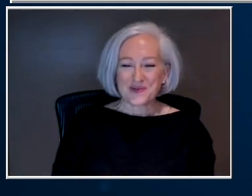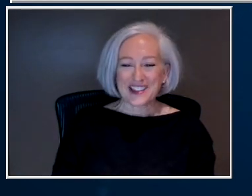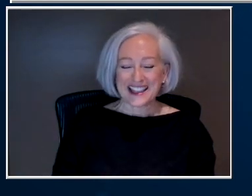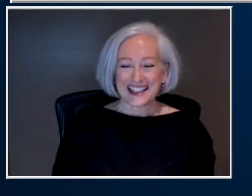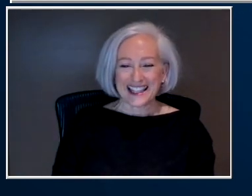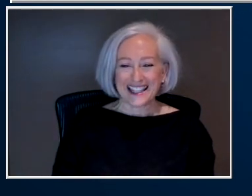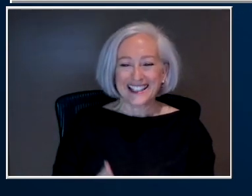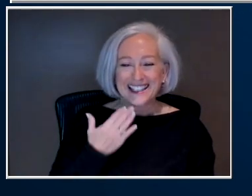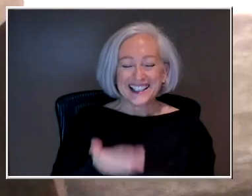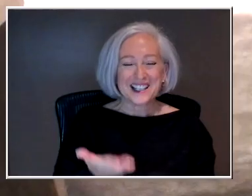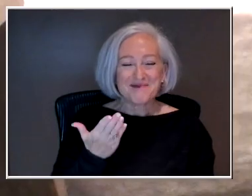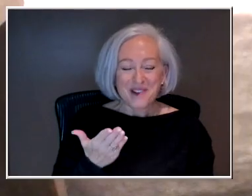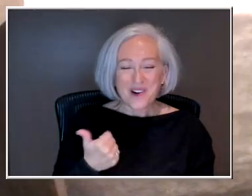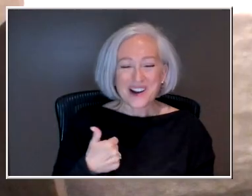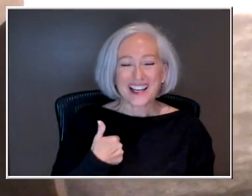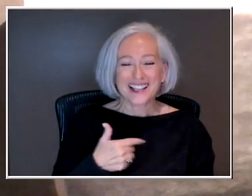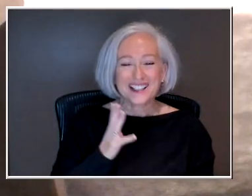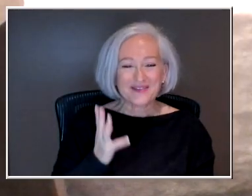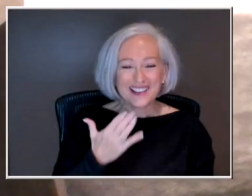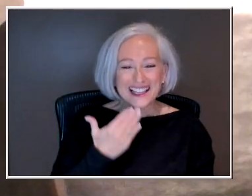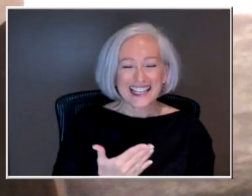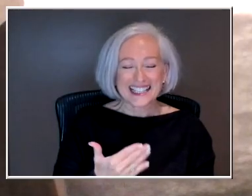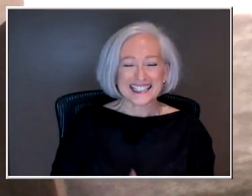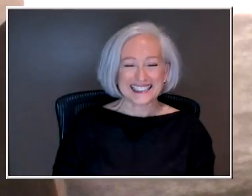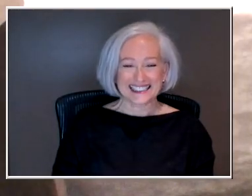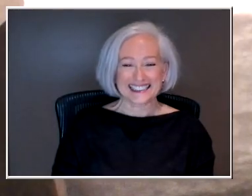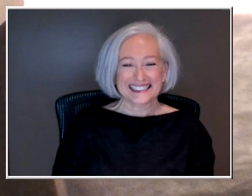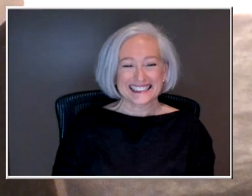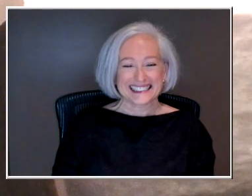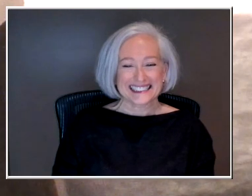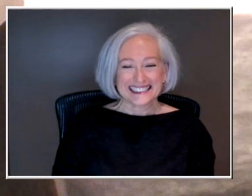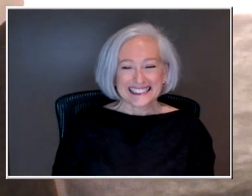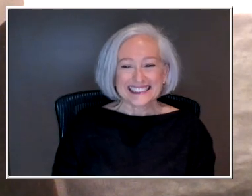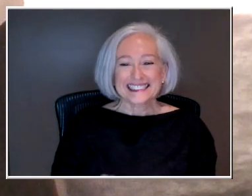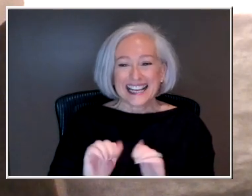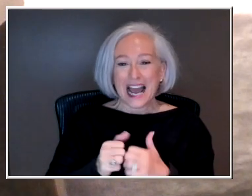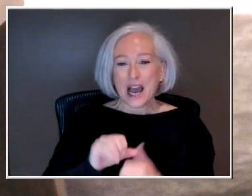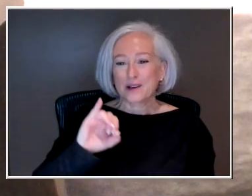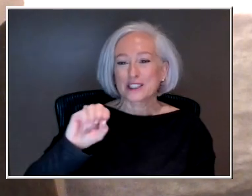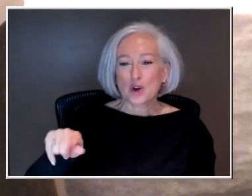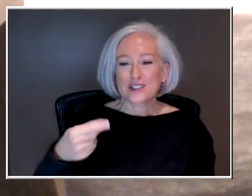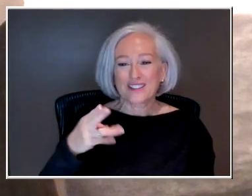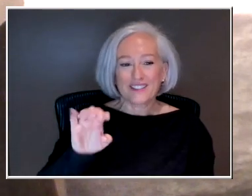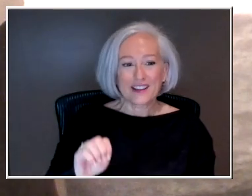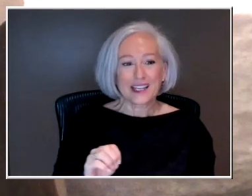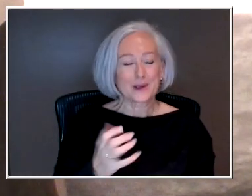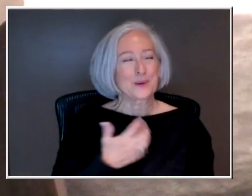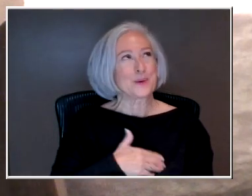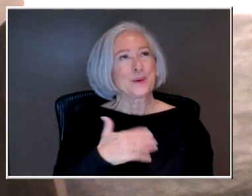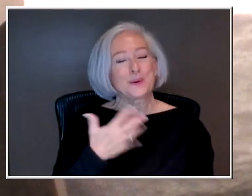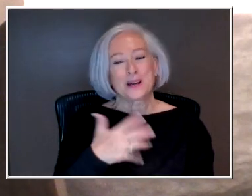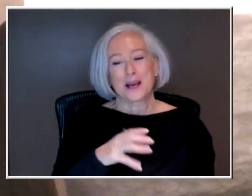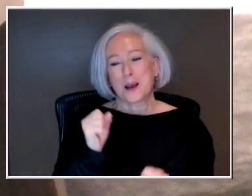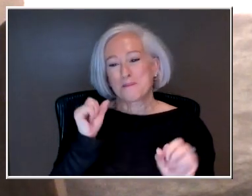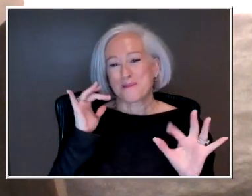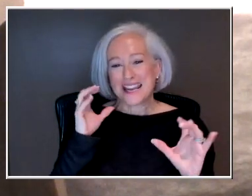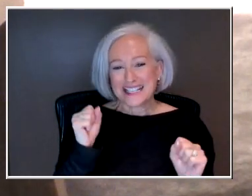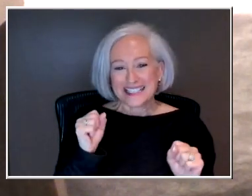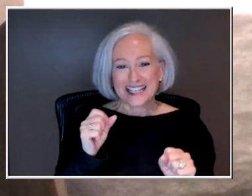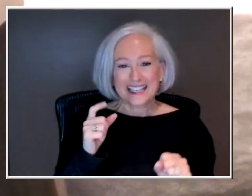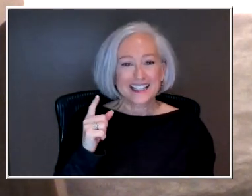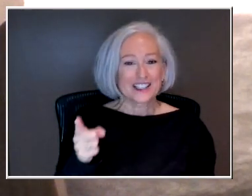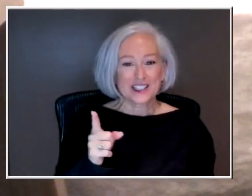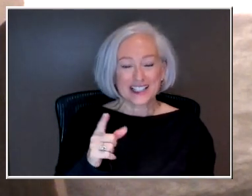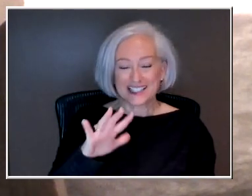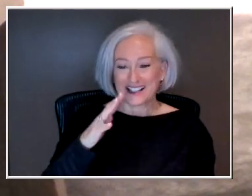Good morning. I'm good, thanks. How's little Josephine doing? She's amazing. Gosh, she's